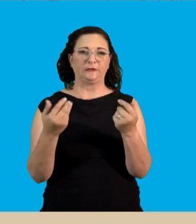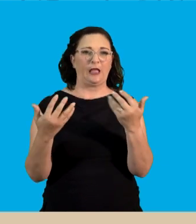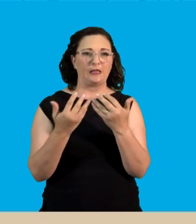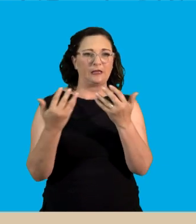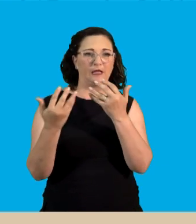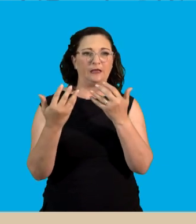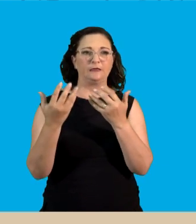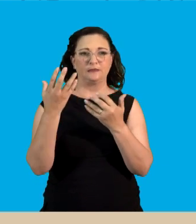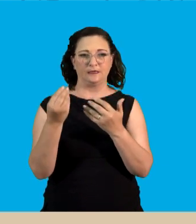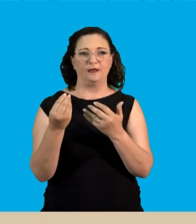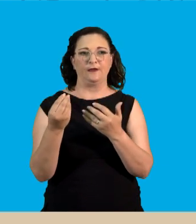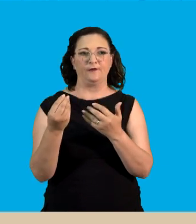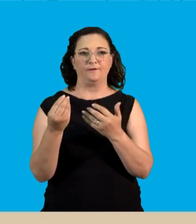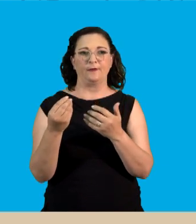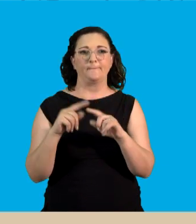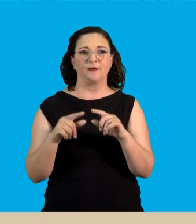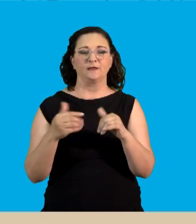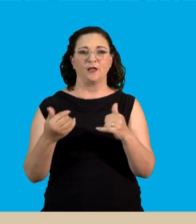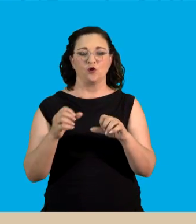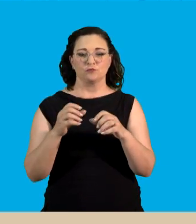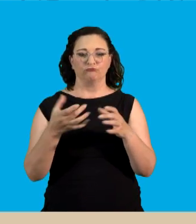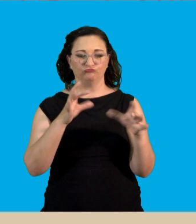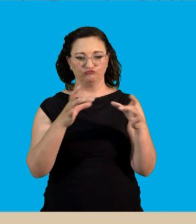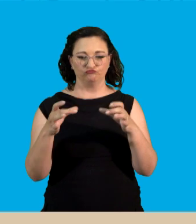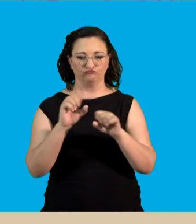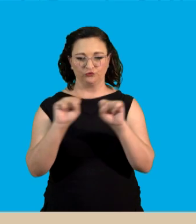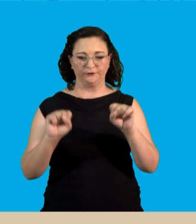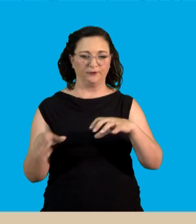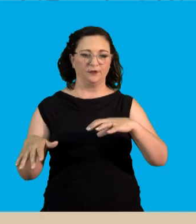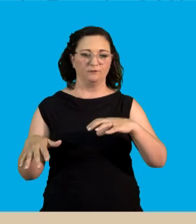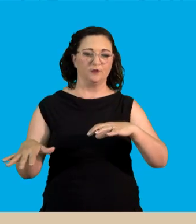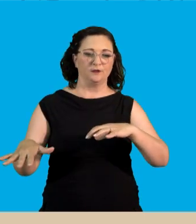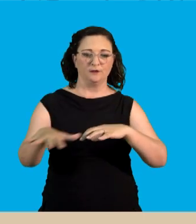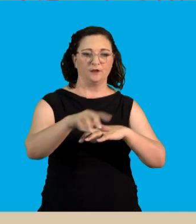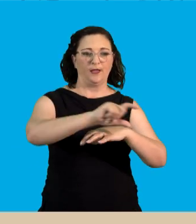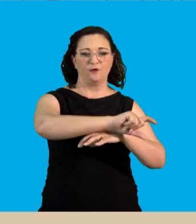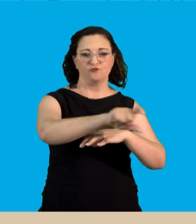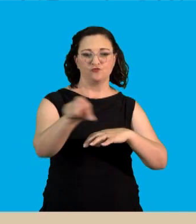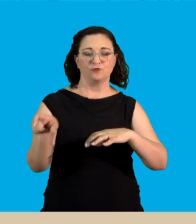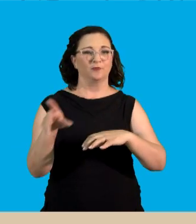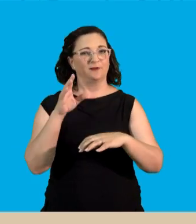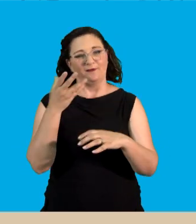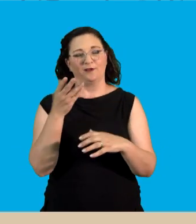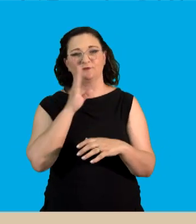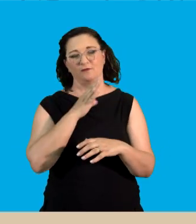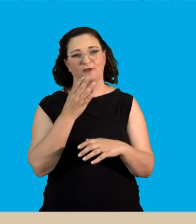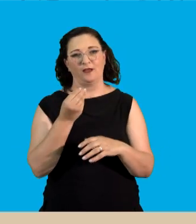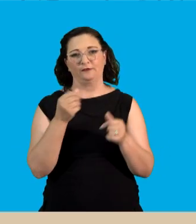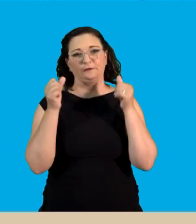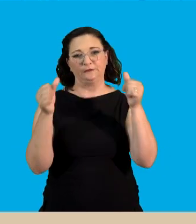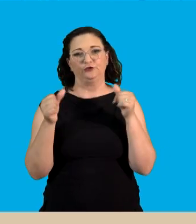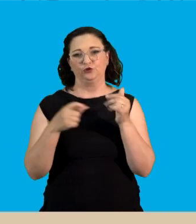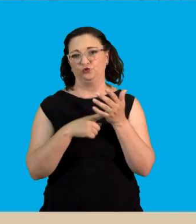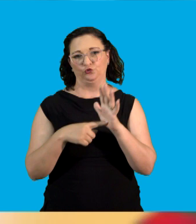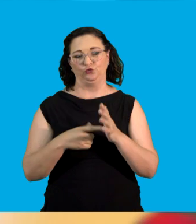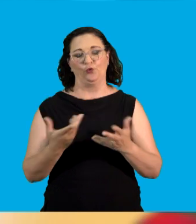and gases. It is spherical in shape and surrounds also our solar system. It's just that I don't have the picture, guys,